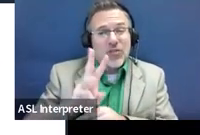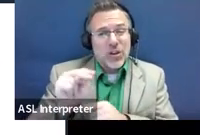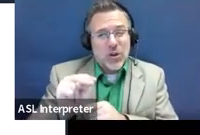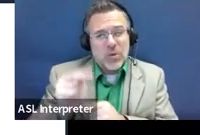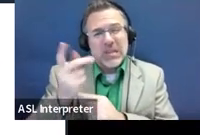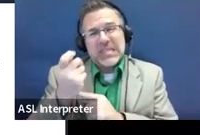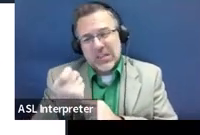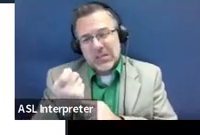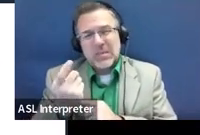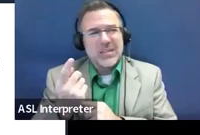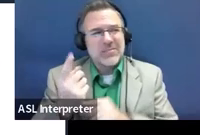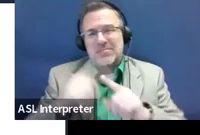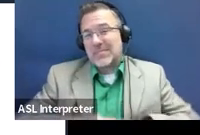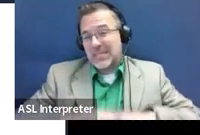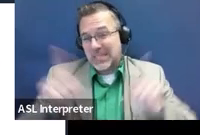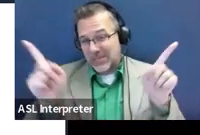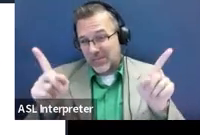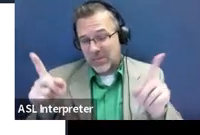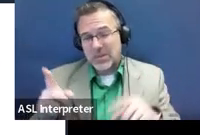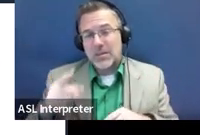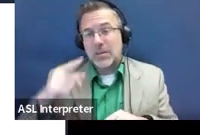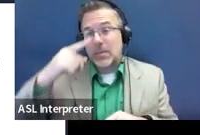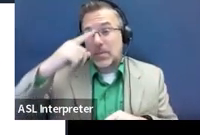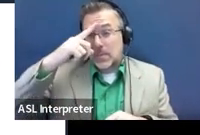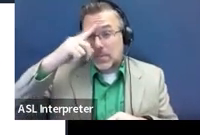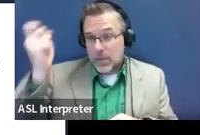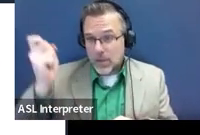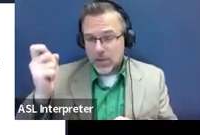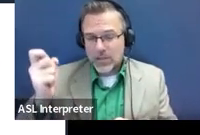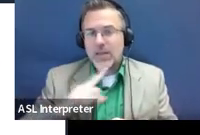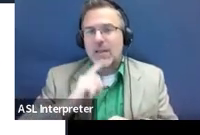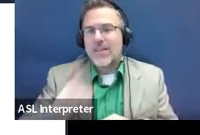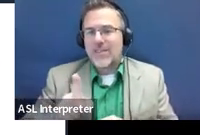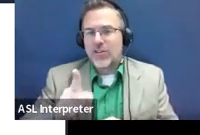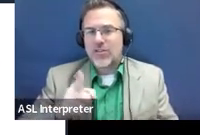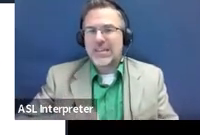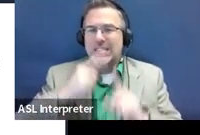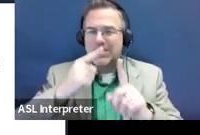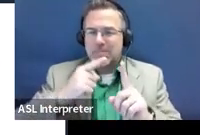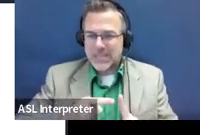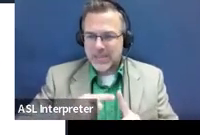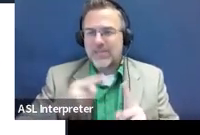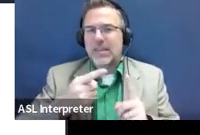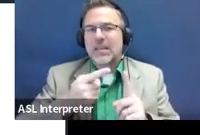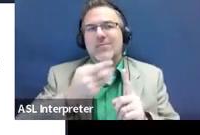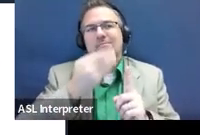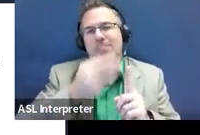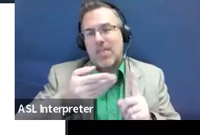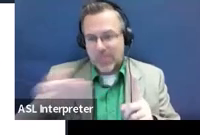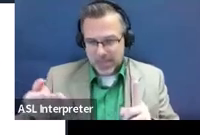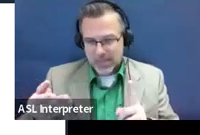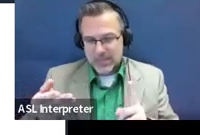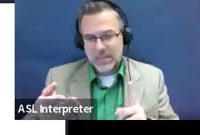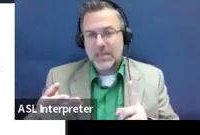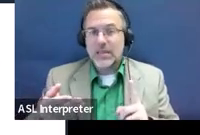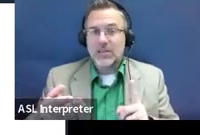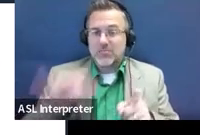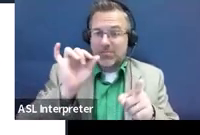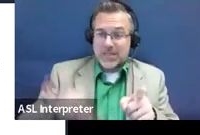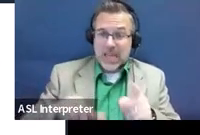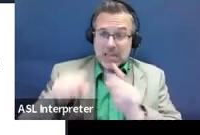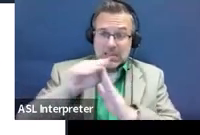tricky because there are very specific things that need to be included to be compliant, which is basically that